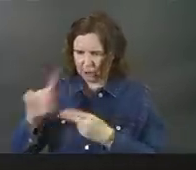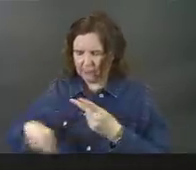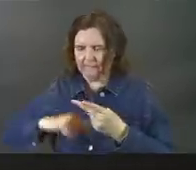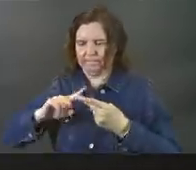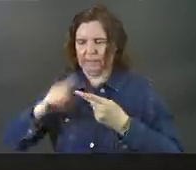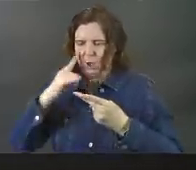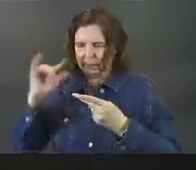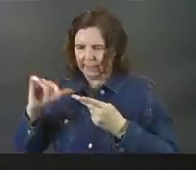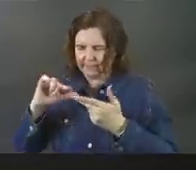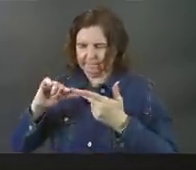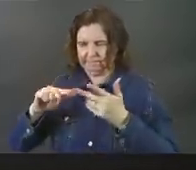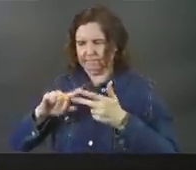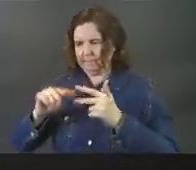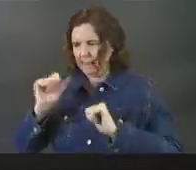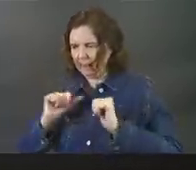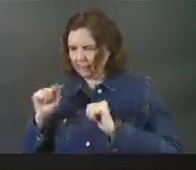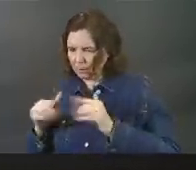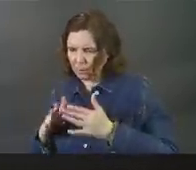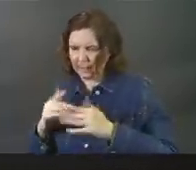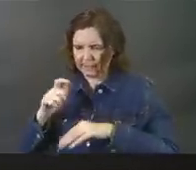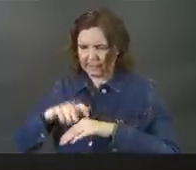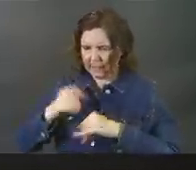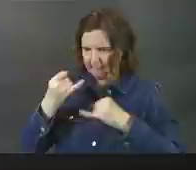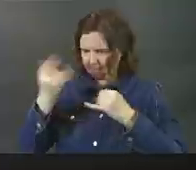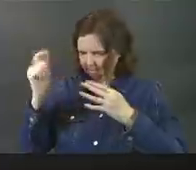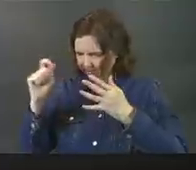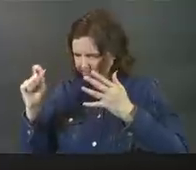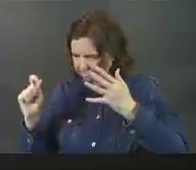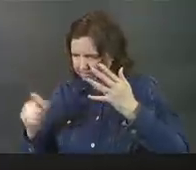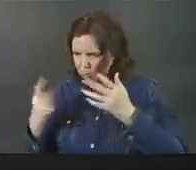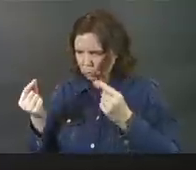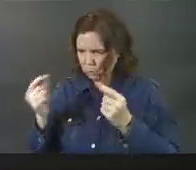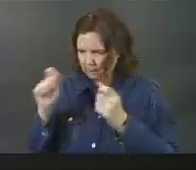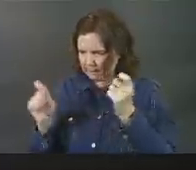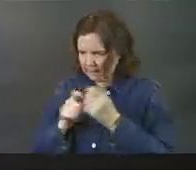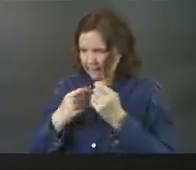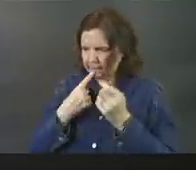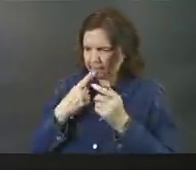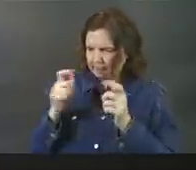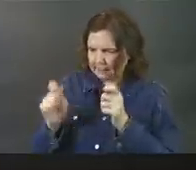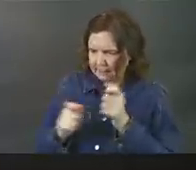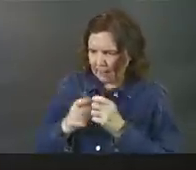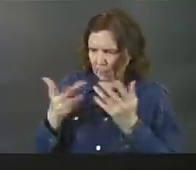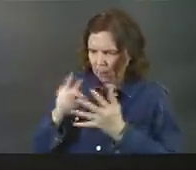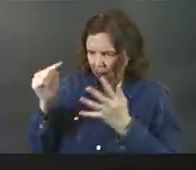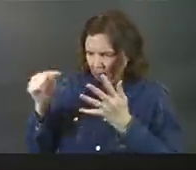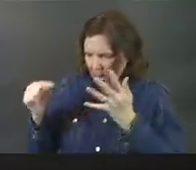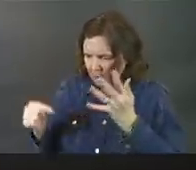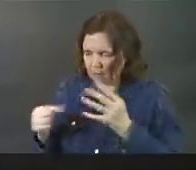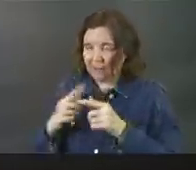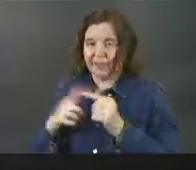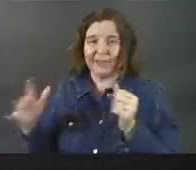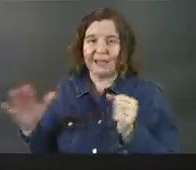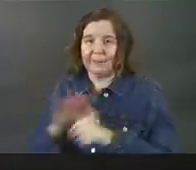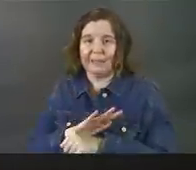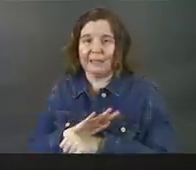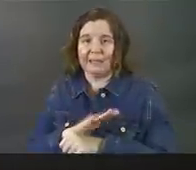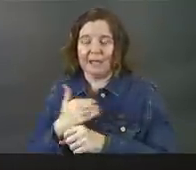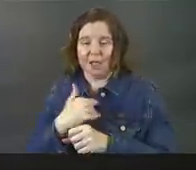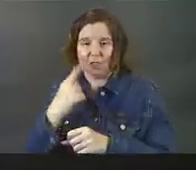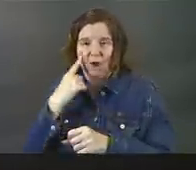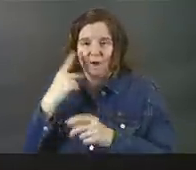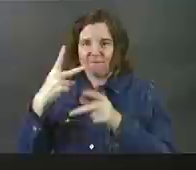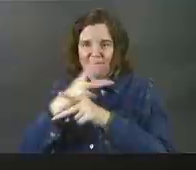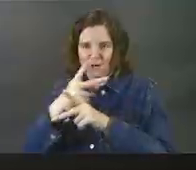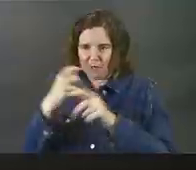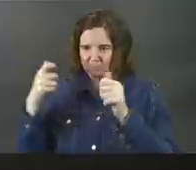He's going to look like this. He's going to act like this. Here's the timeline. Here's what he's going to do, what he's going to say, and how he's going to act. And they completely had it all